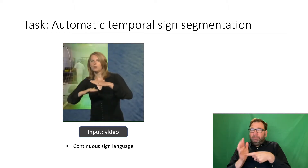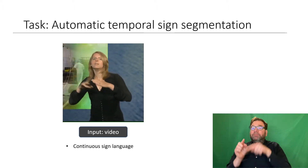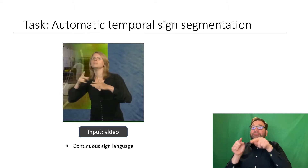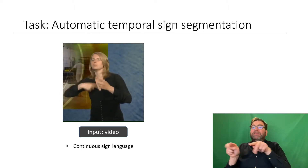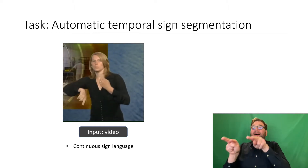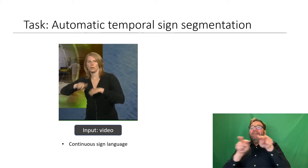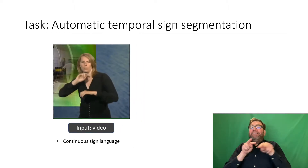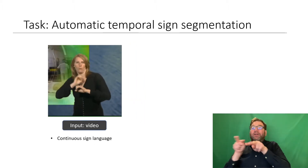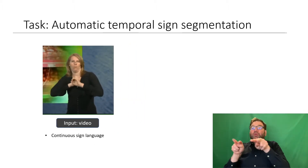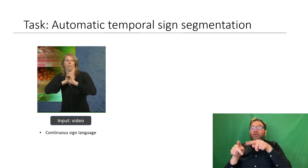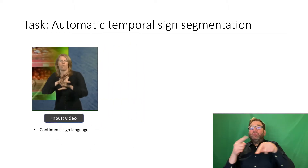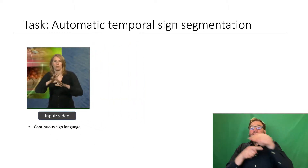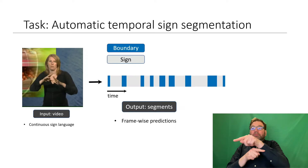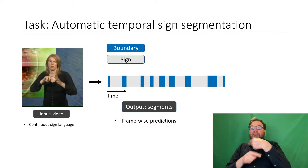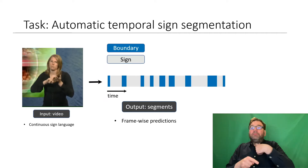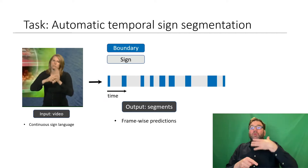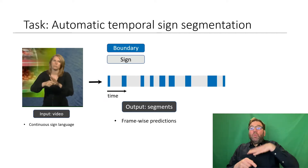input.